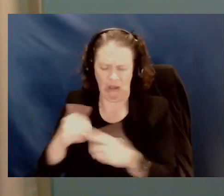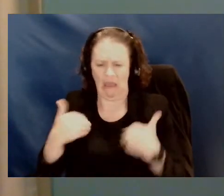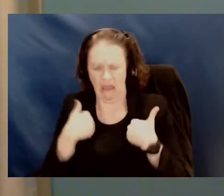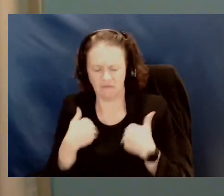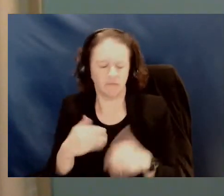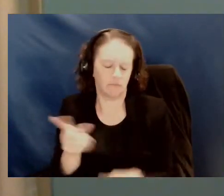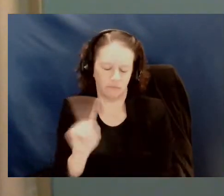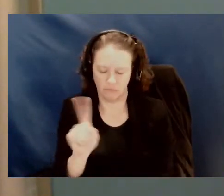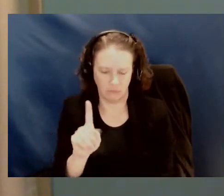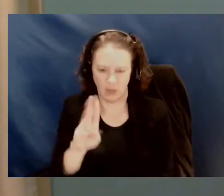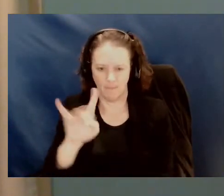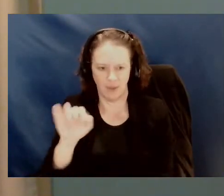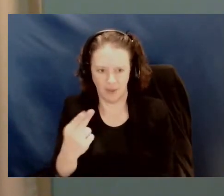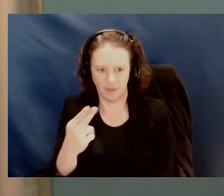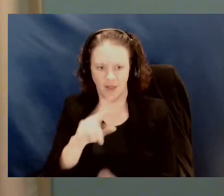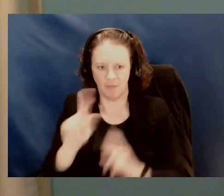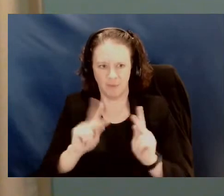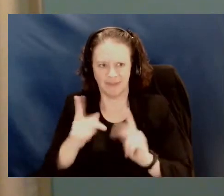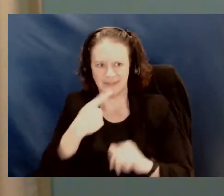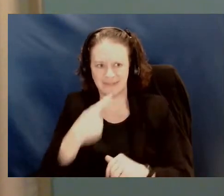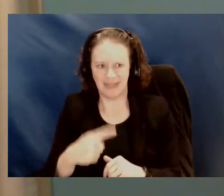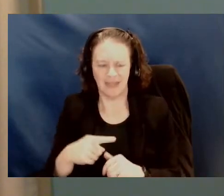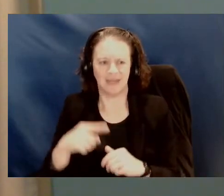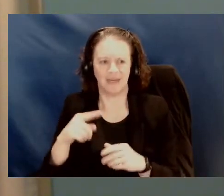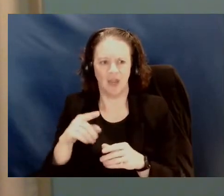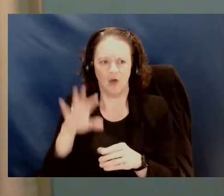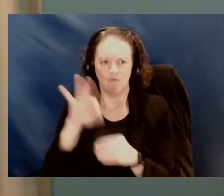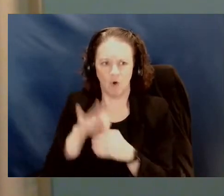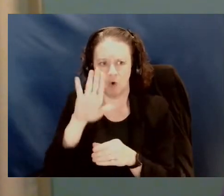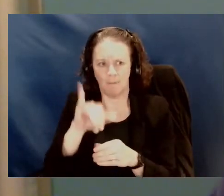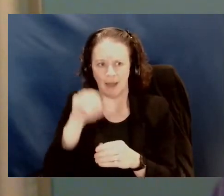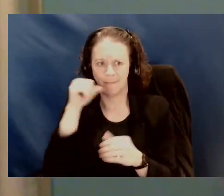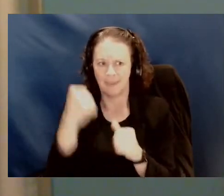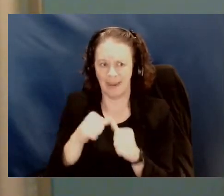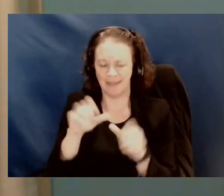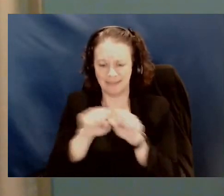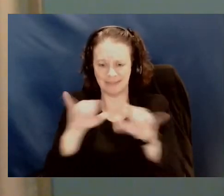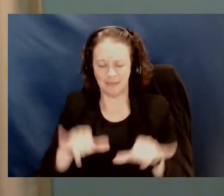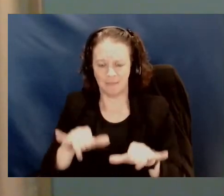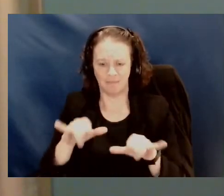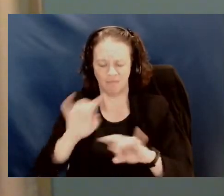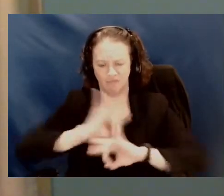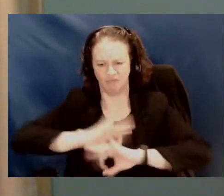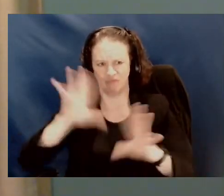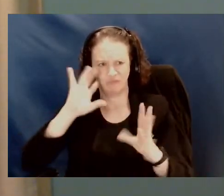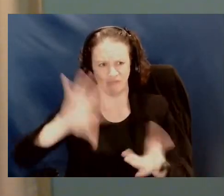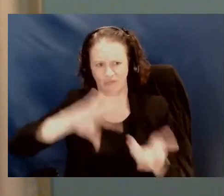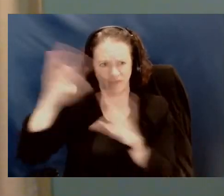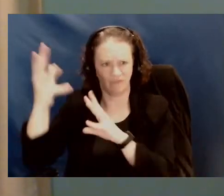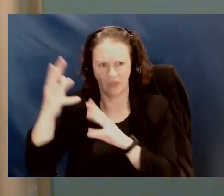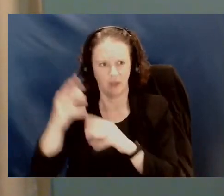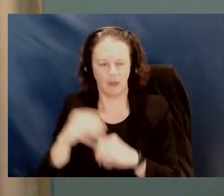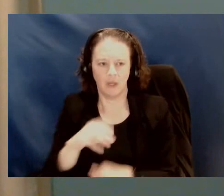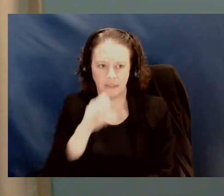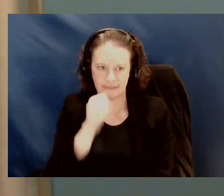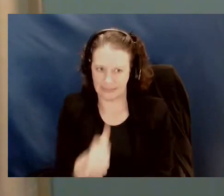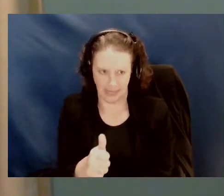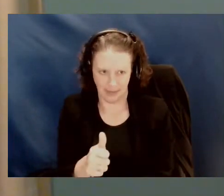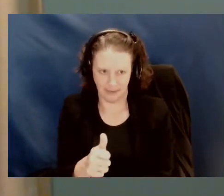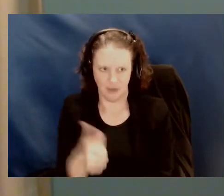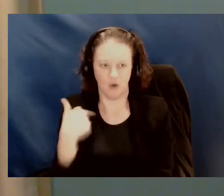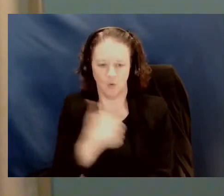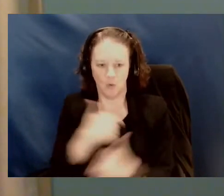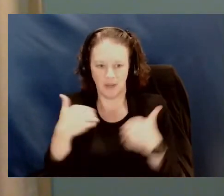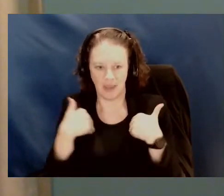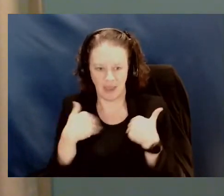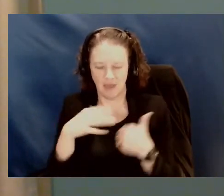was plagued, and I just couldn't disagree more. Here in Oregon, we have forensic signature verification. We have a paper trail for